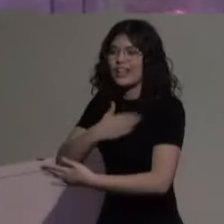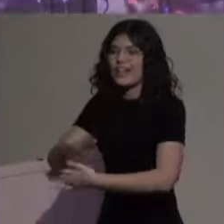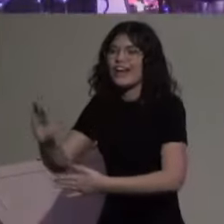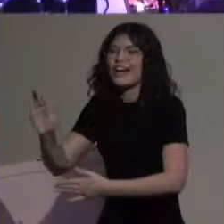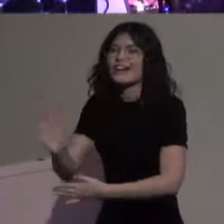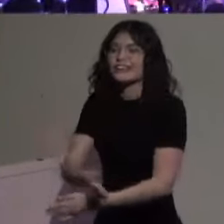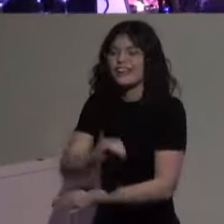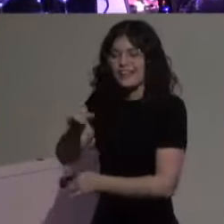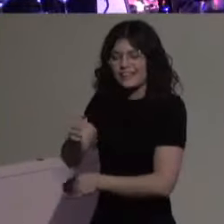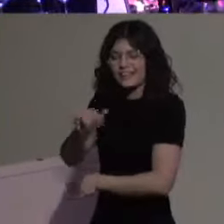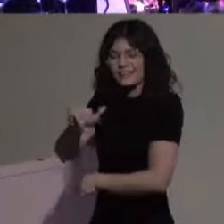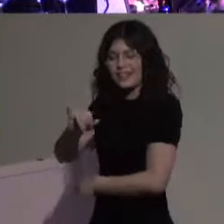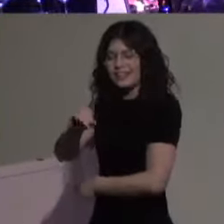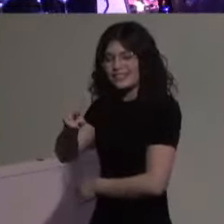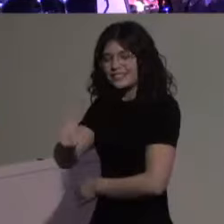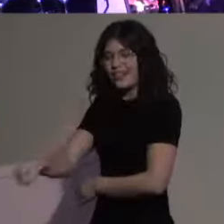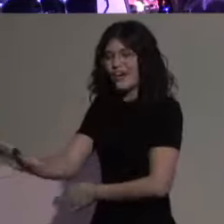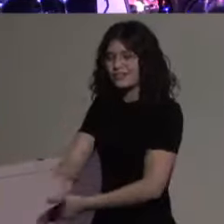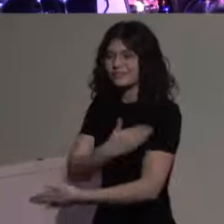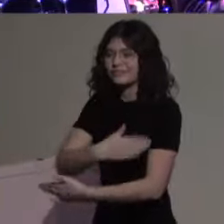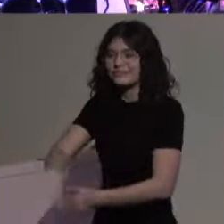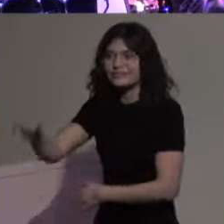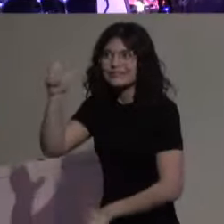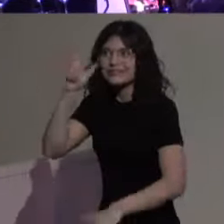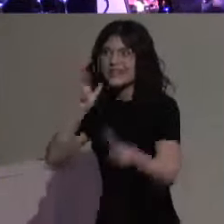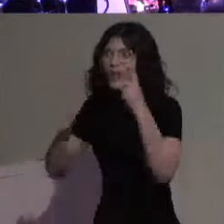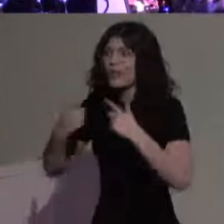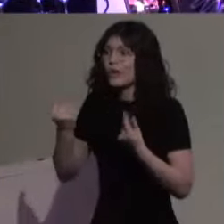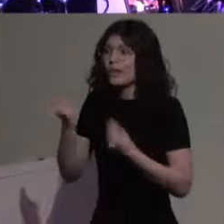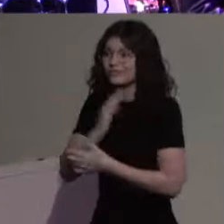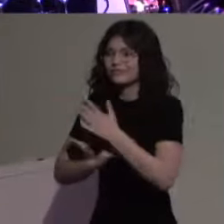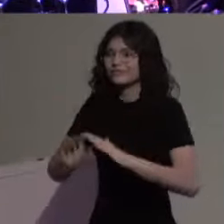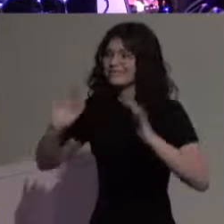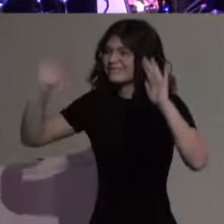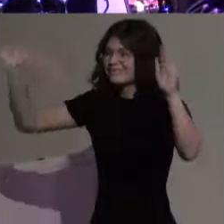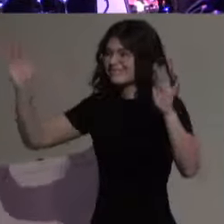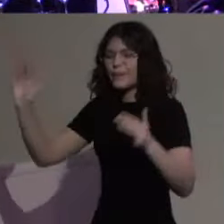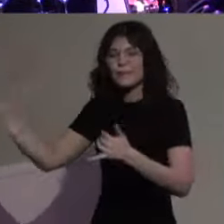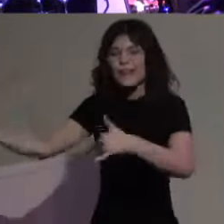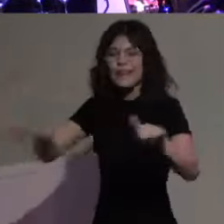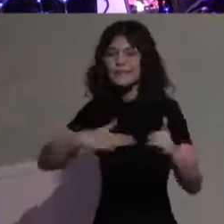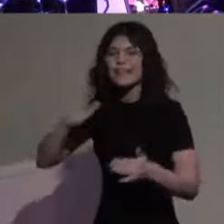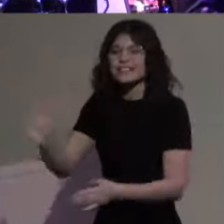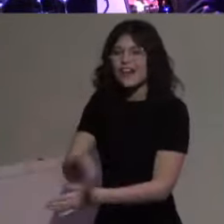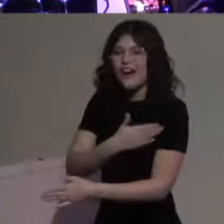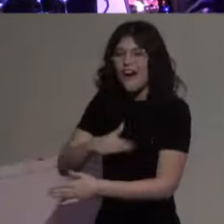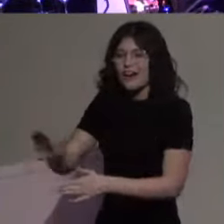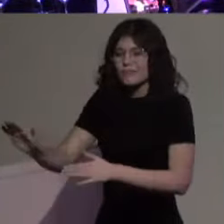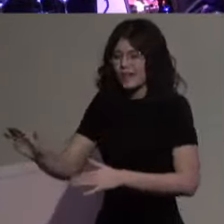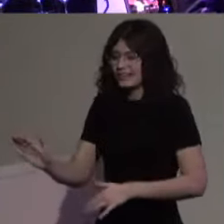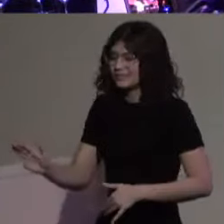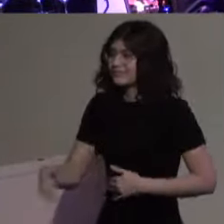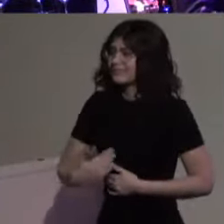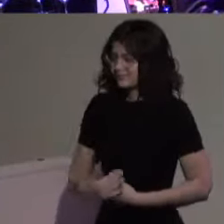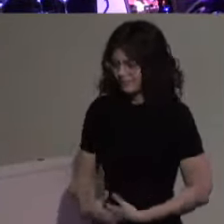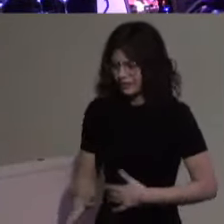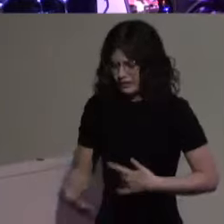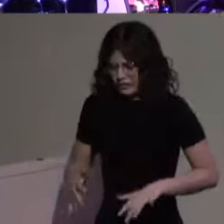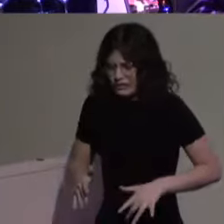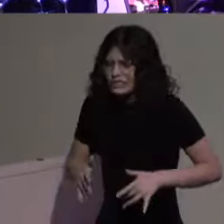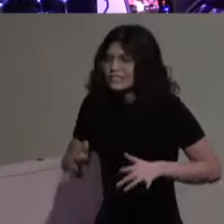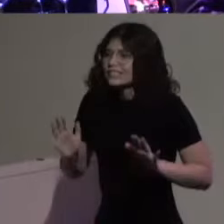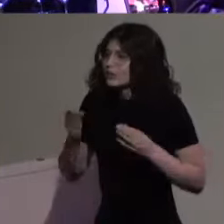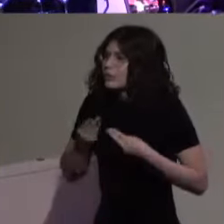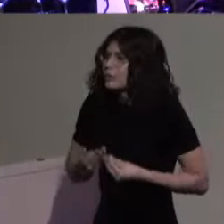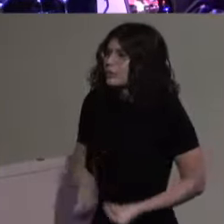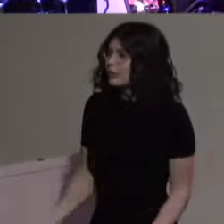was on. And that Jay-Z song was on. So I put my hands up, you played my songs. Butterflies fly